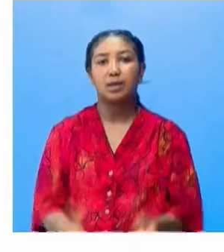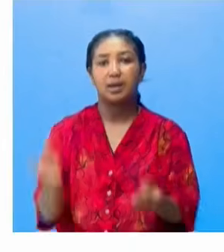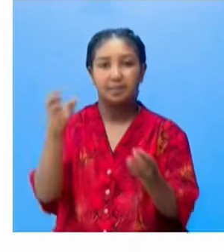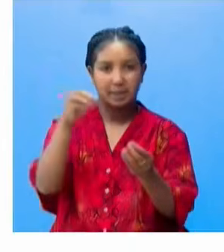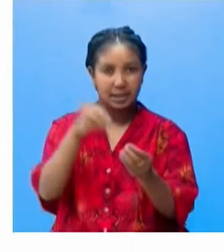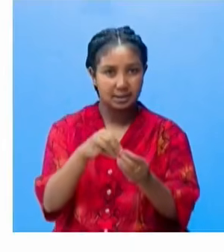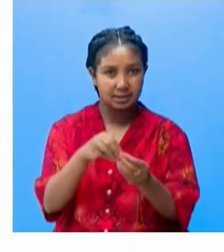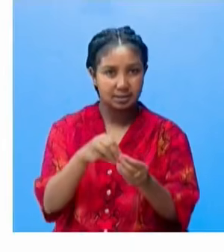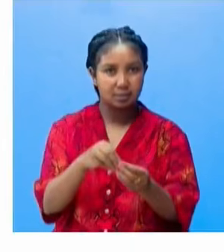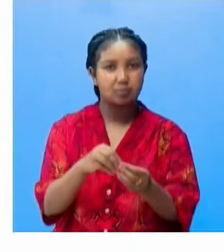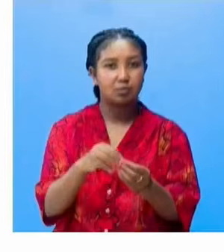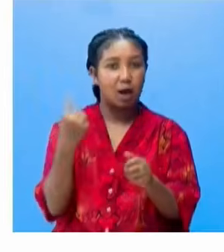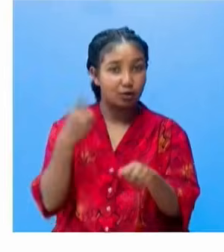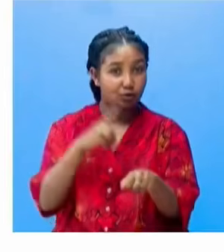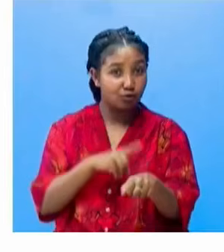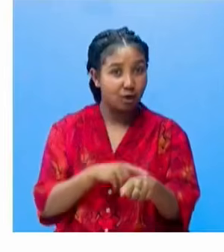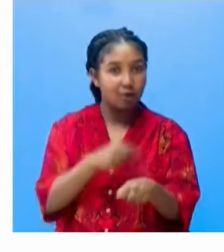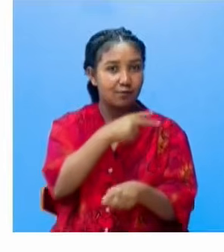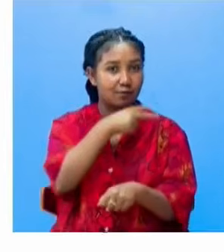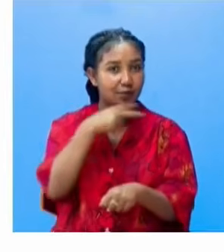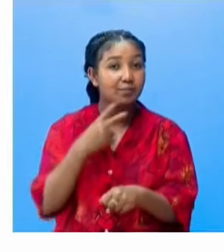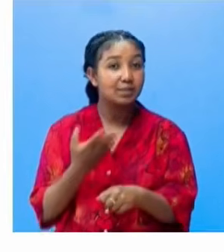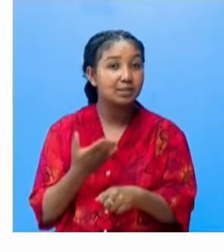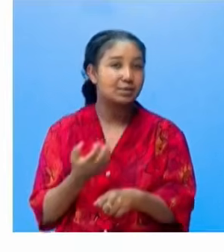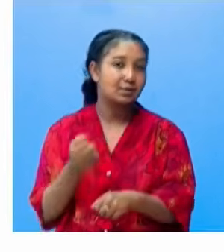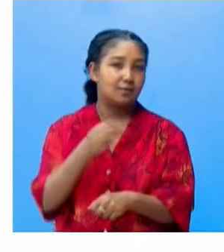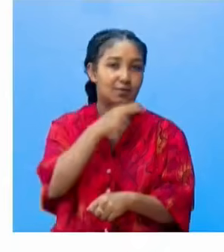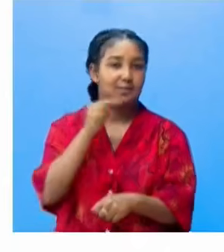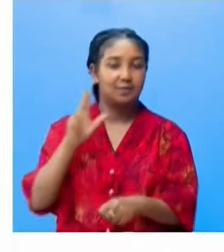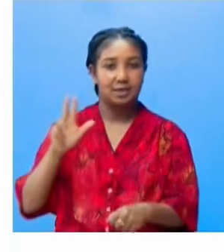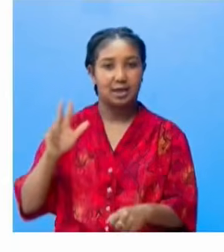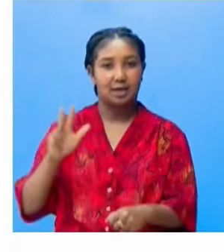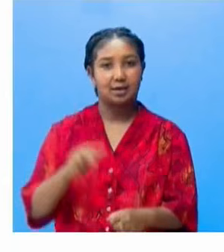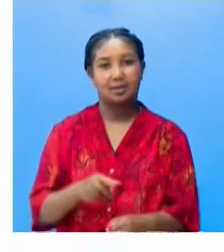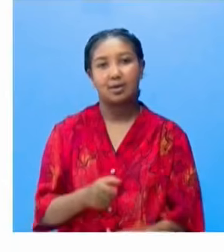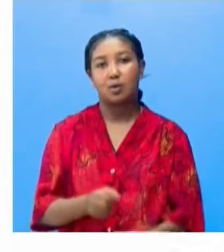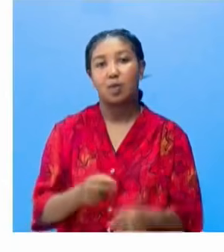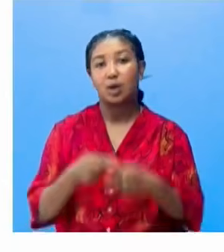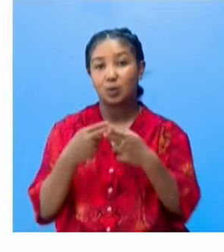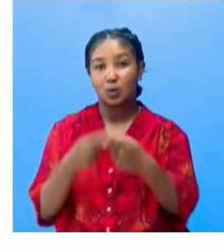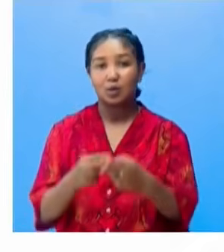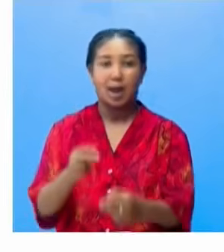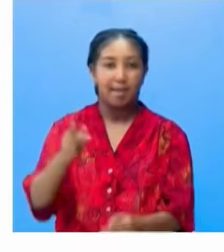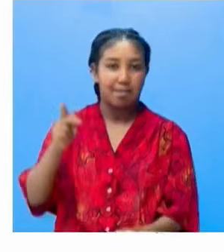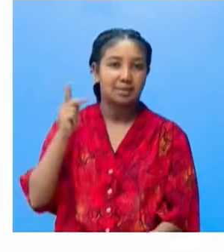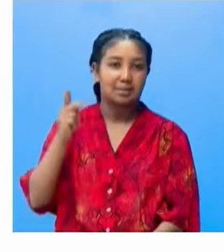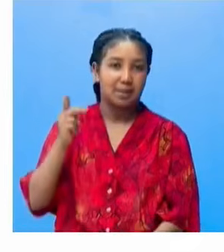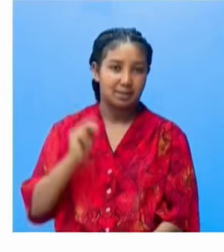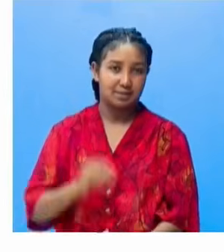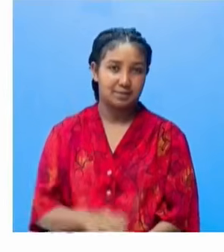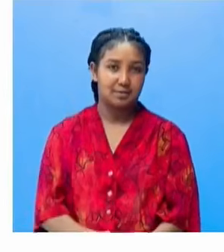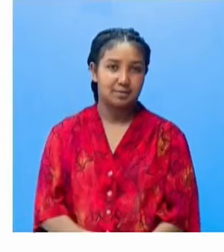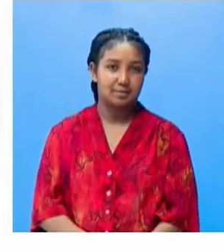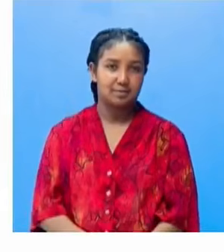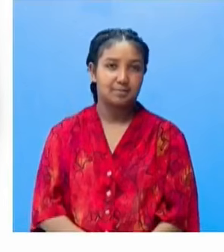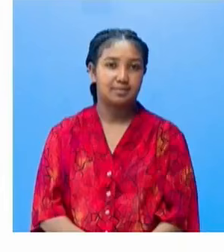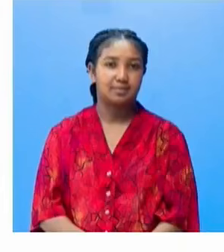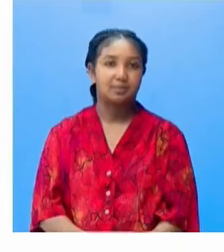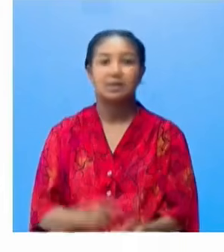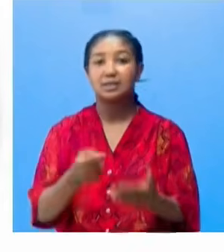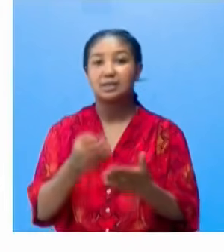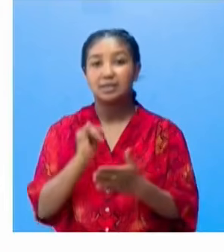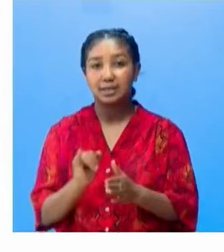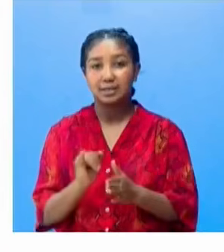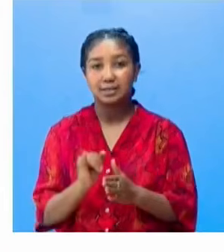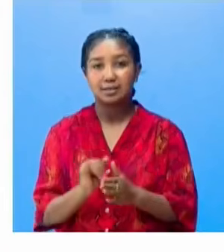Plus, as usual, our verb is verb 3, or what we call past participle. This